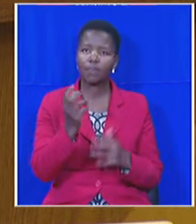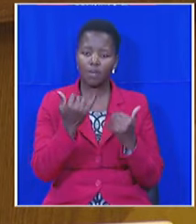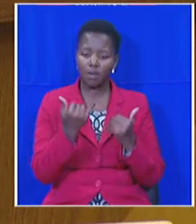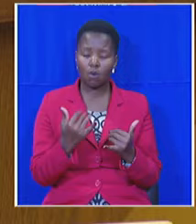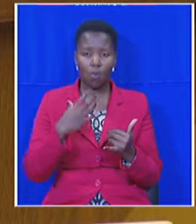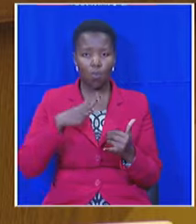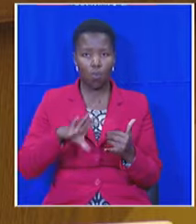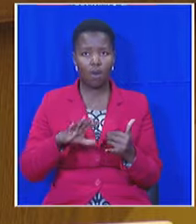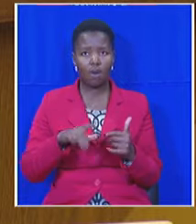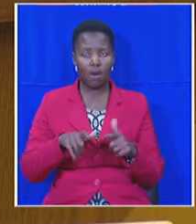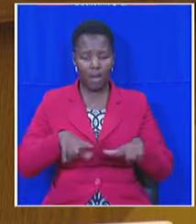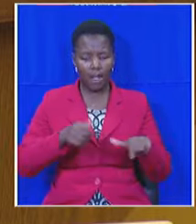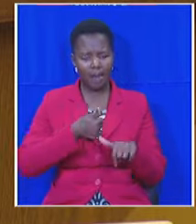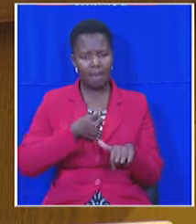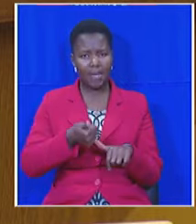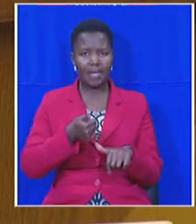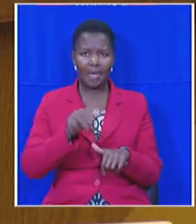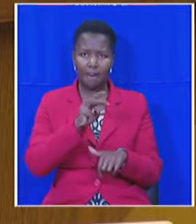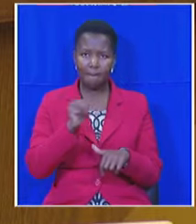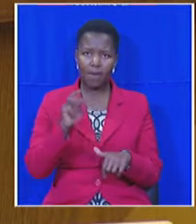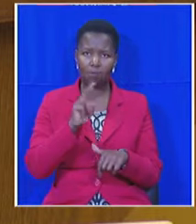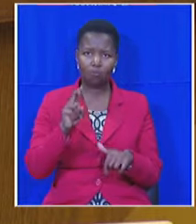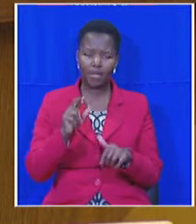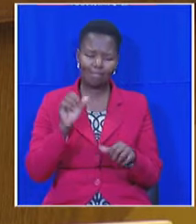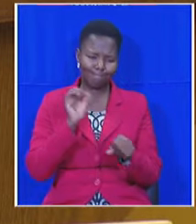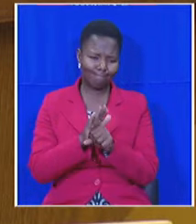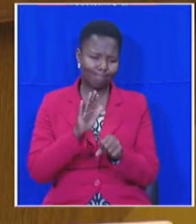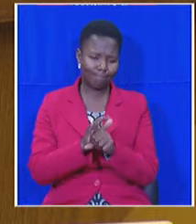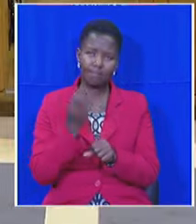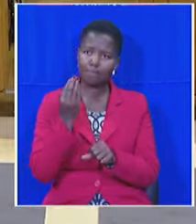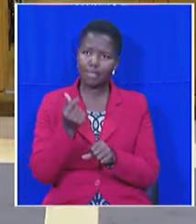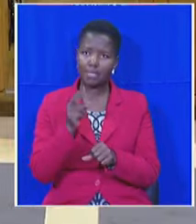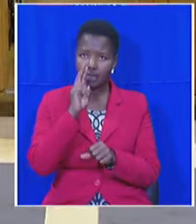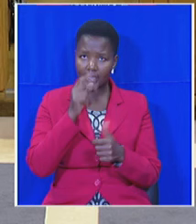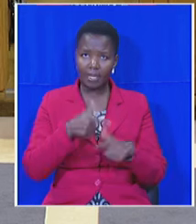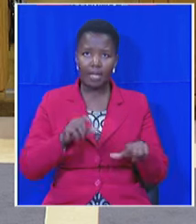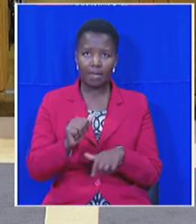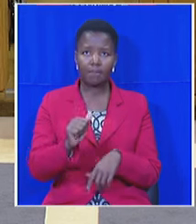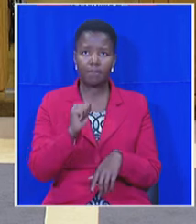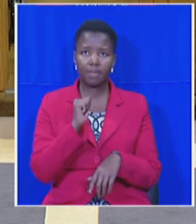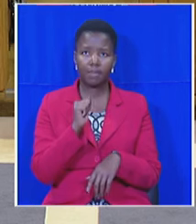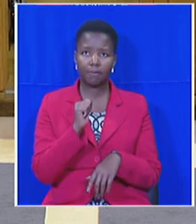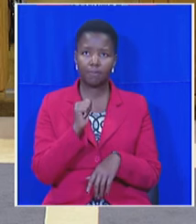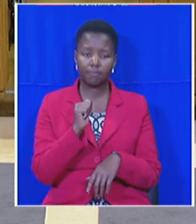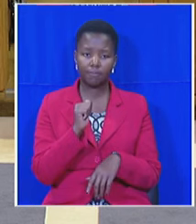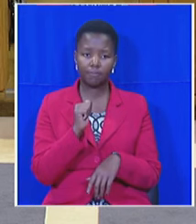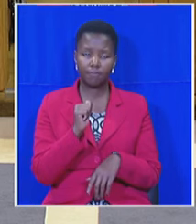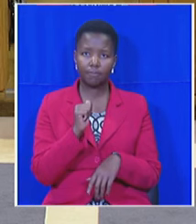mhlaba loyo. Order. Honorable member, can you take a seat? What's the point of order? Chairperson,